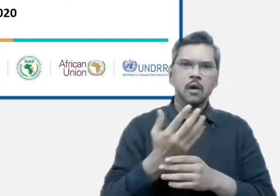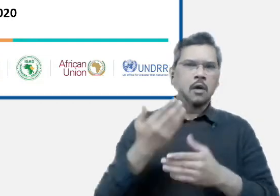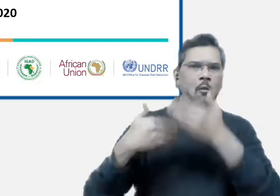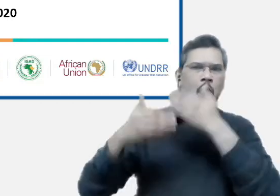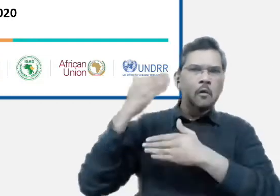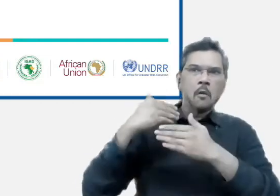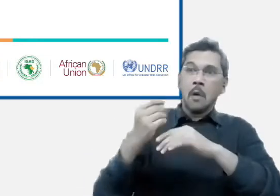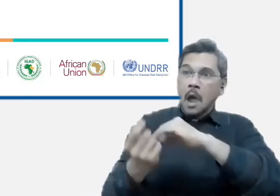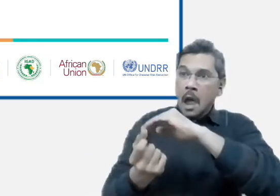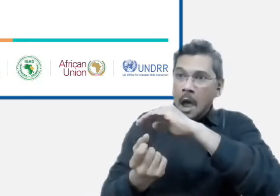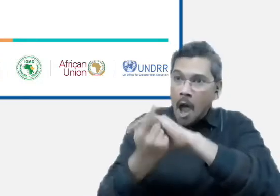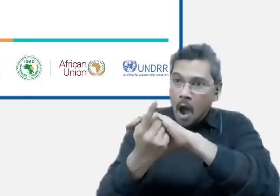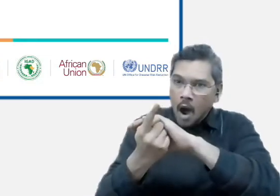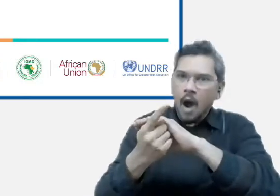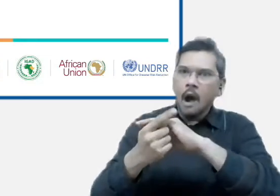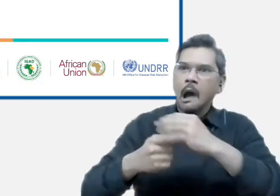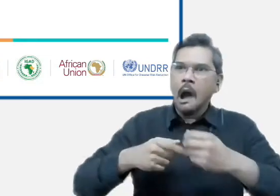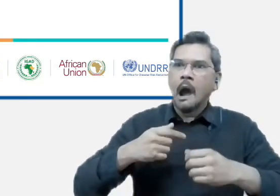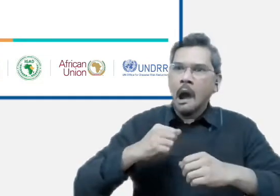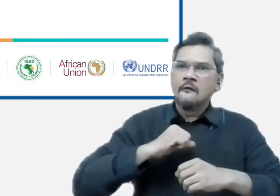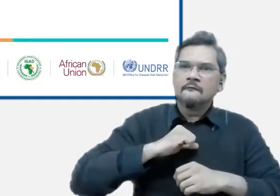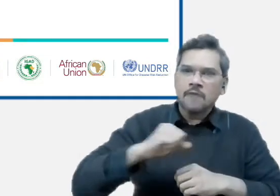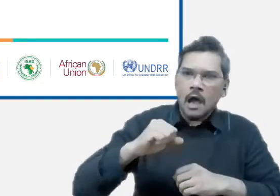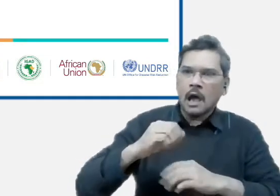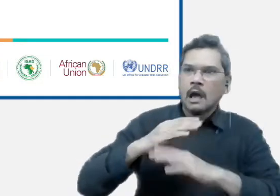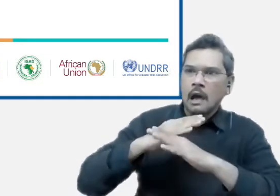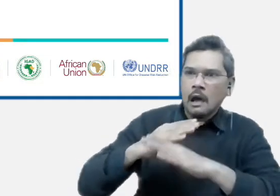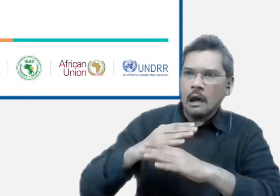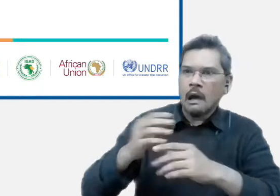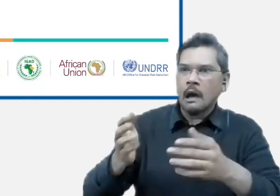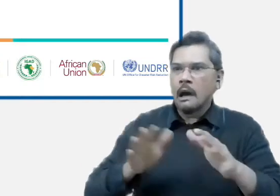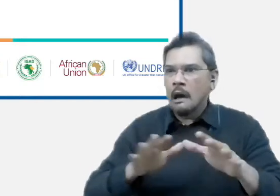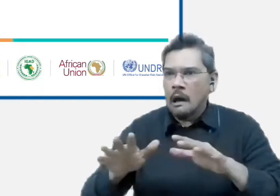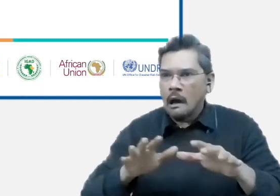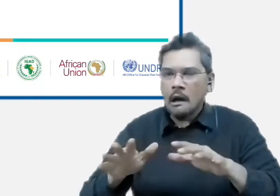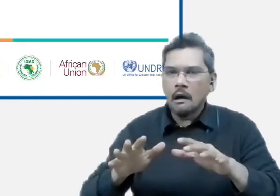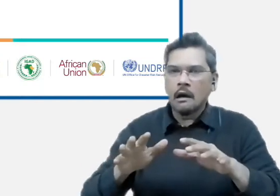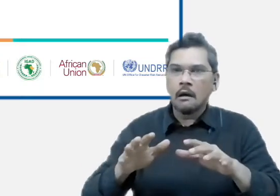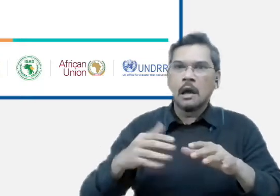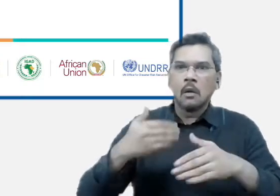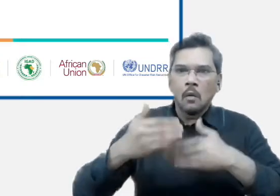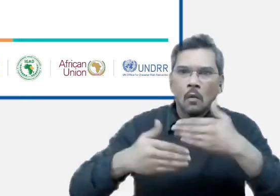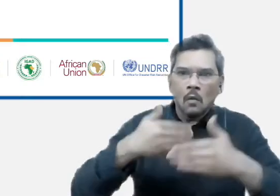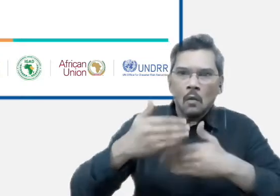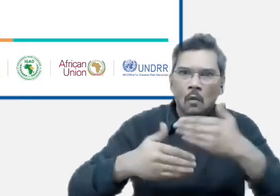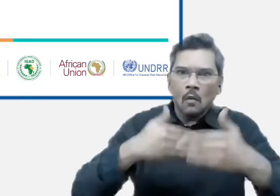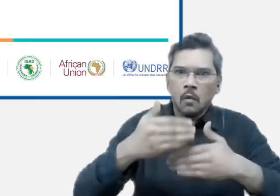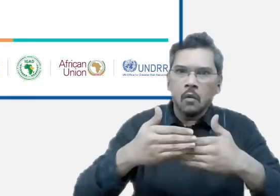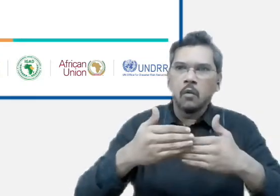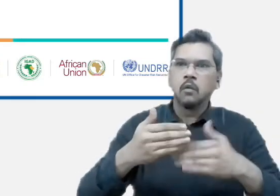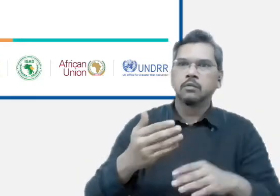proactive response to disasters. And this started in